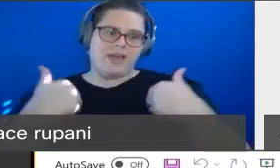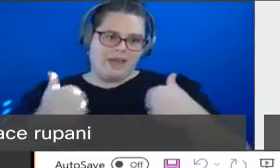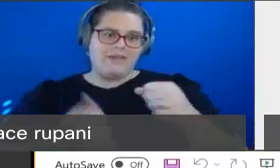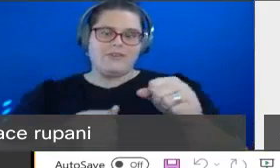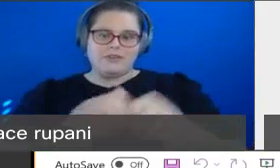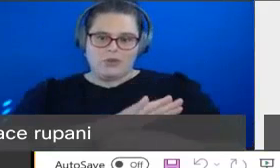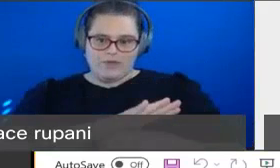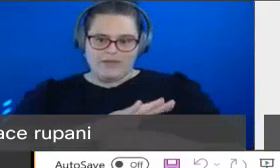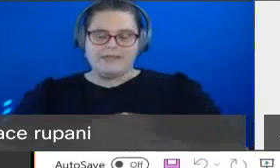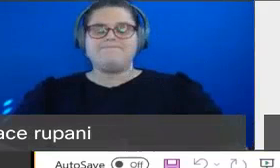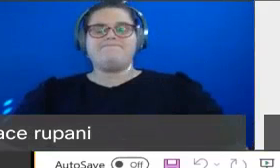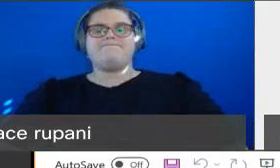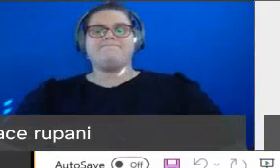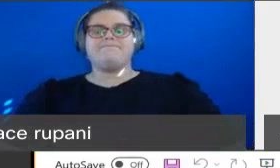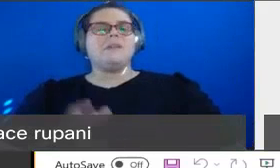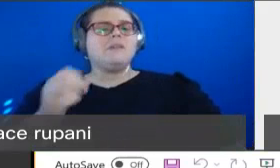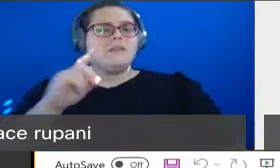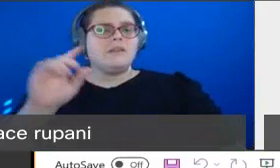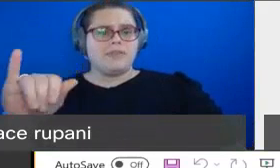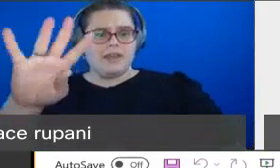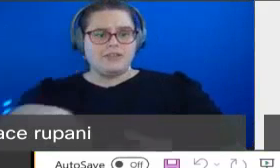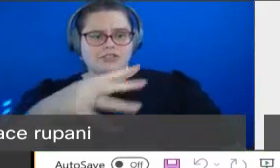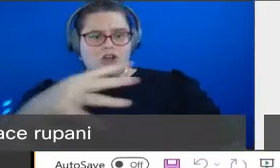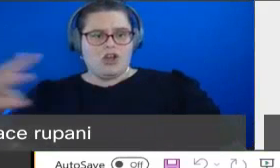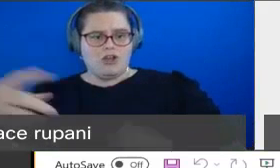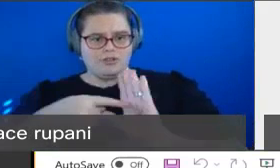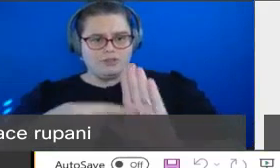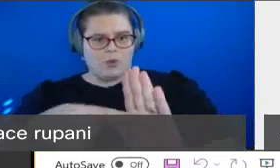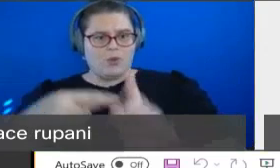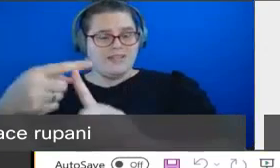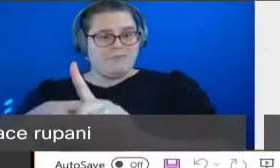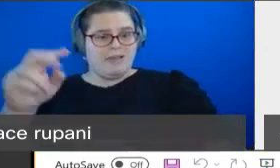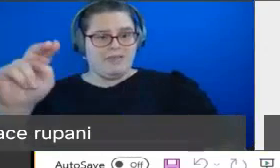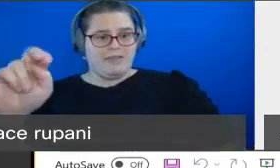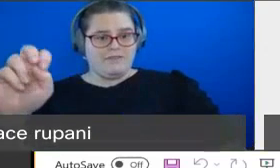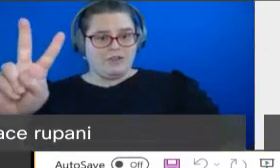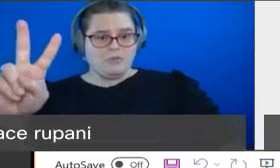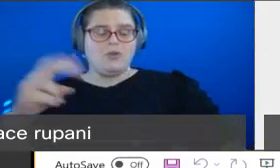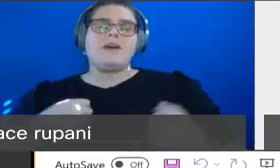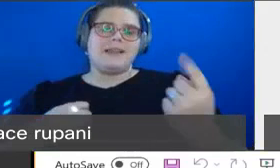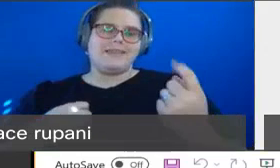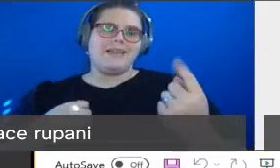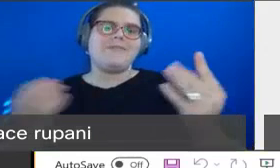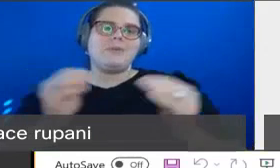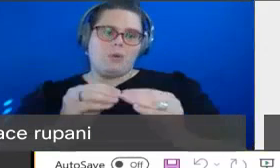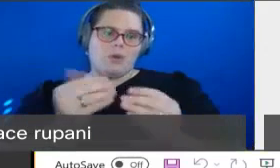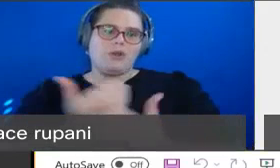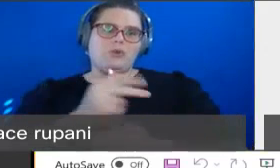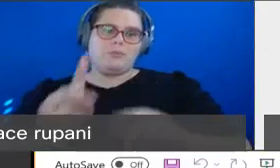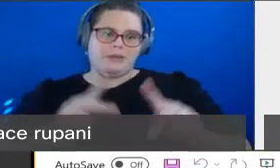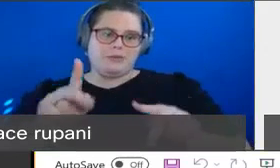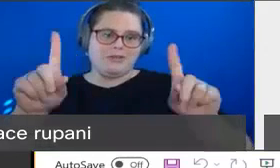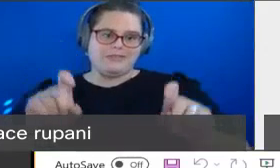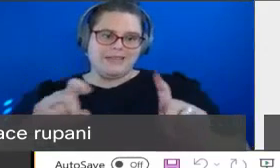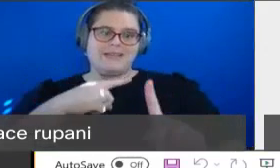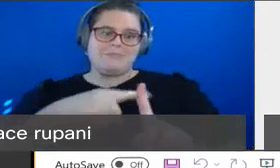see from this chart, in the month of November, we had 11 new people test positive, which is higher than we